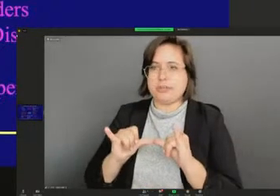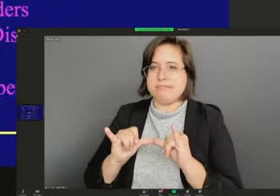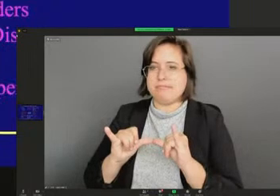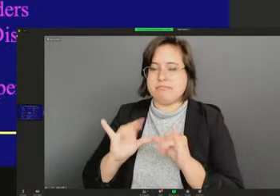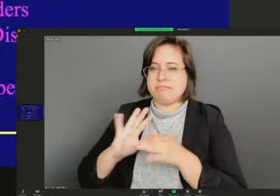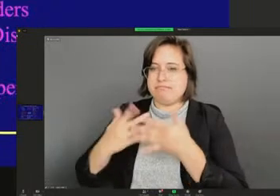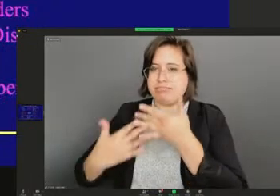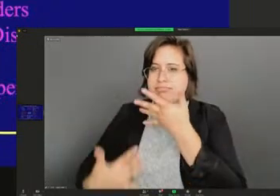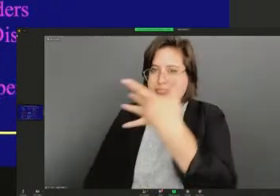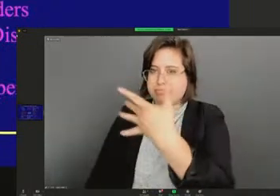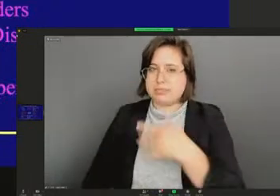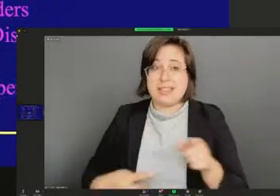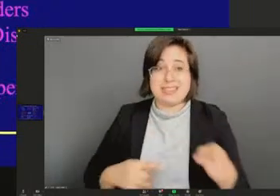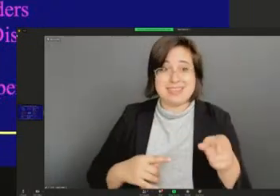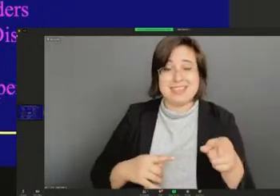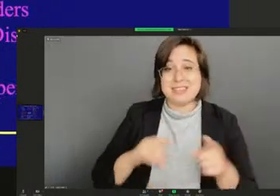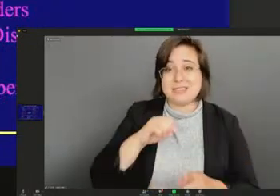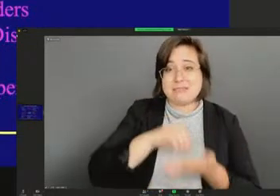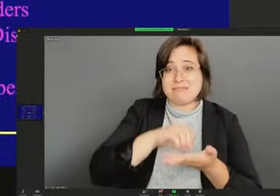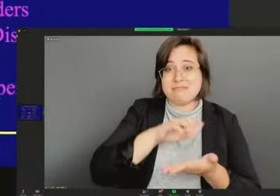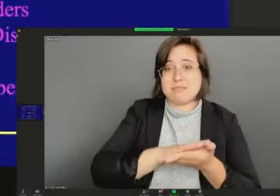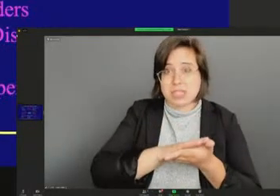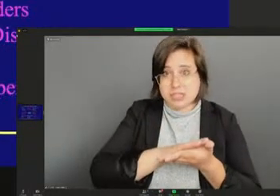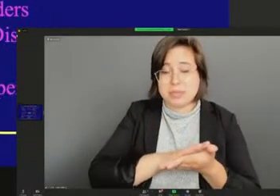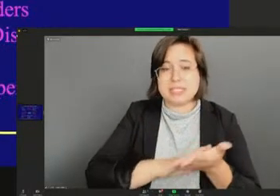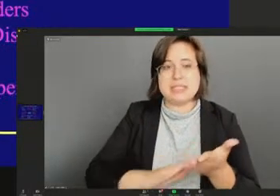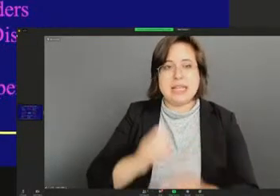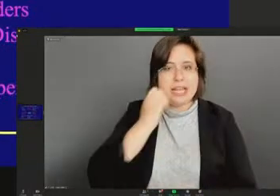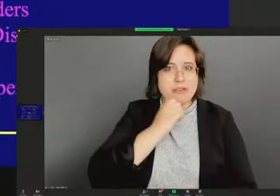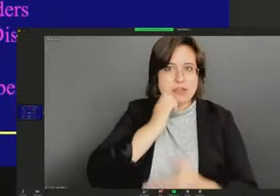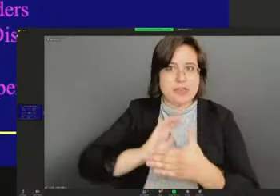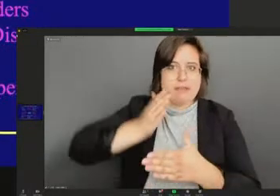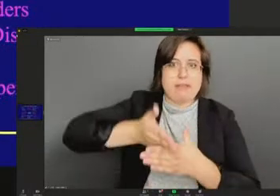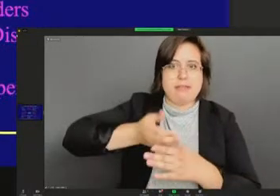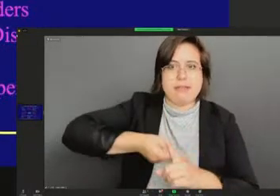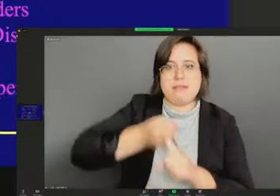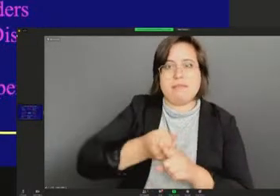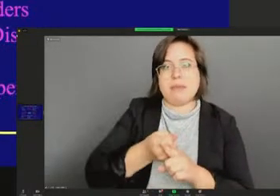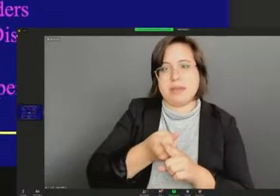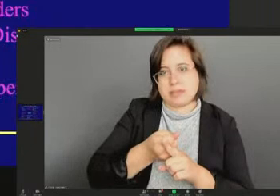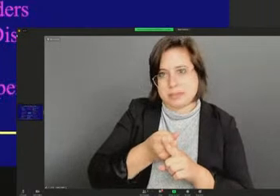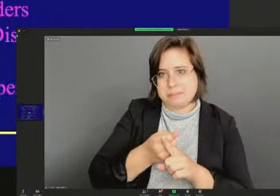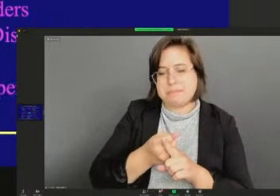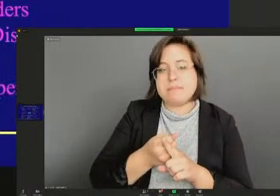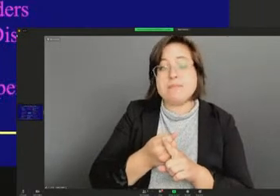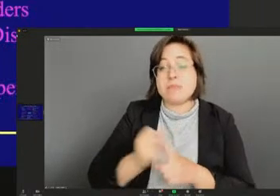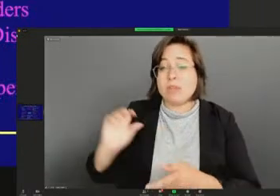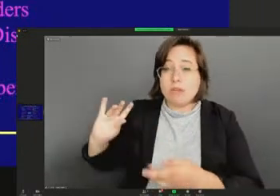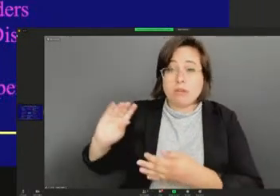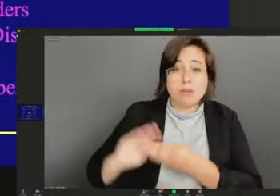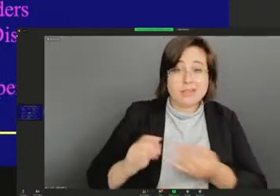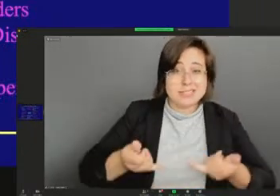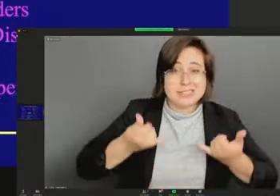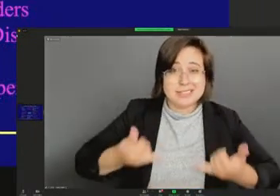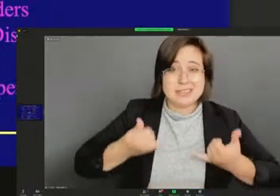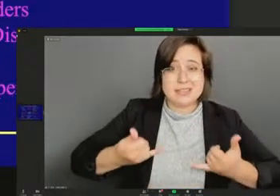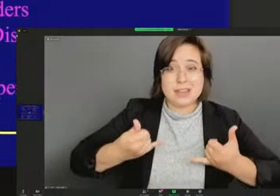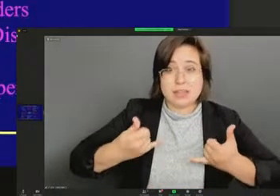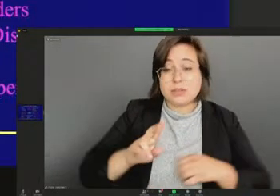it just documents the pervasive adverse impact. To date, we have studies from the United